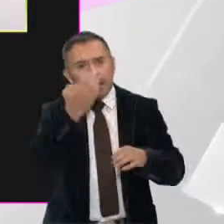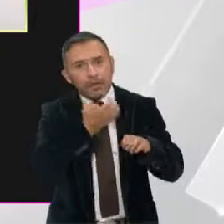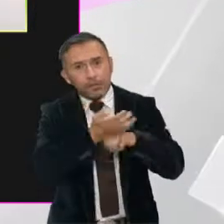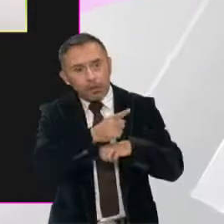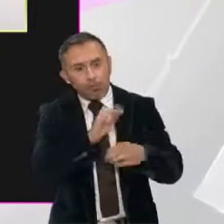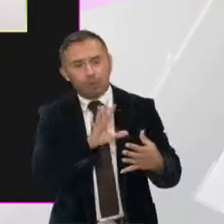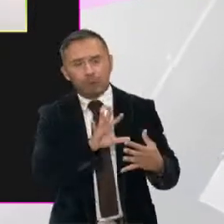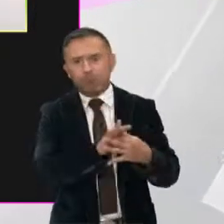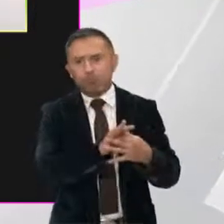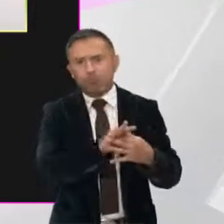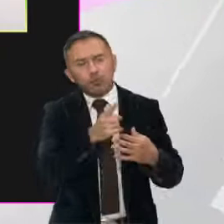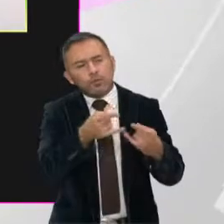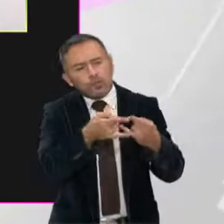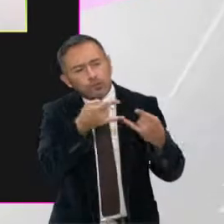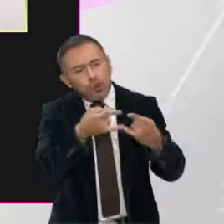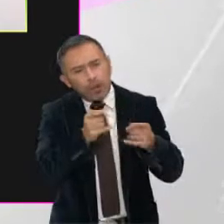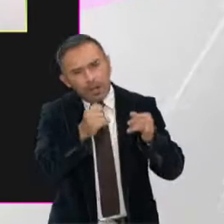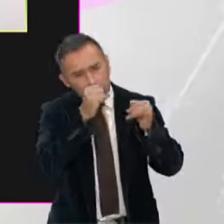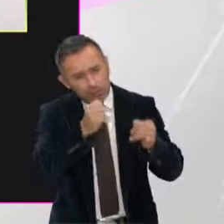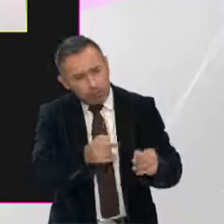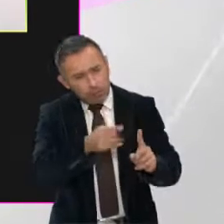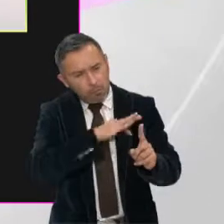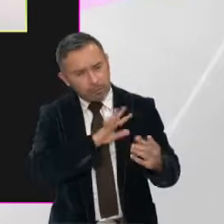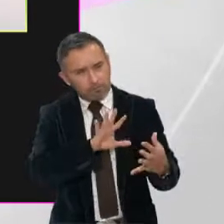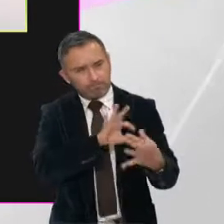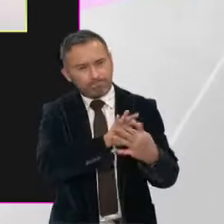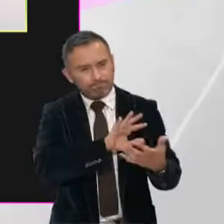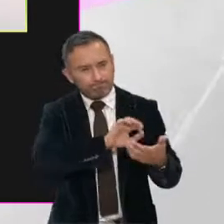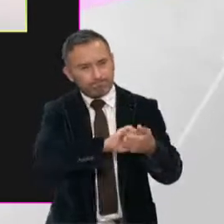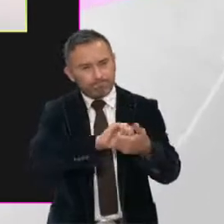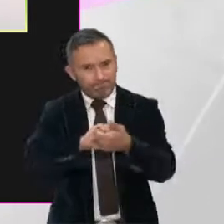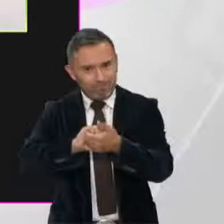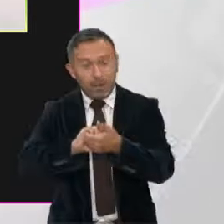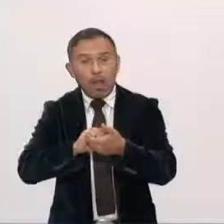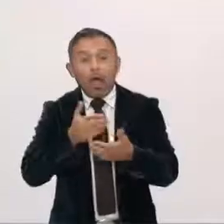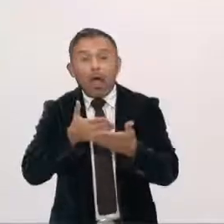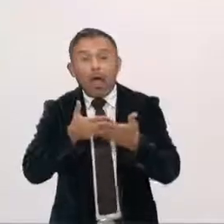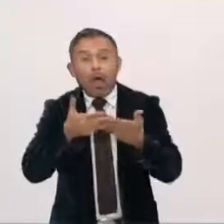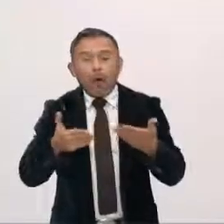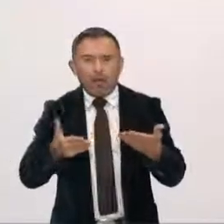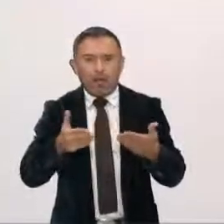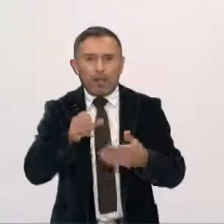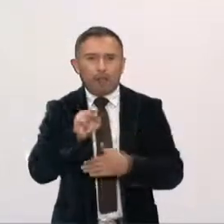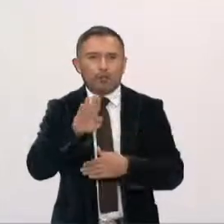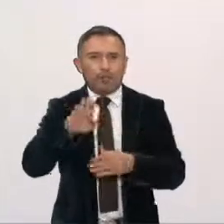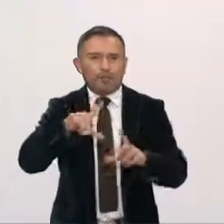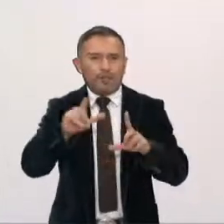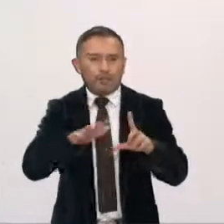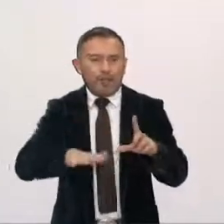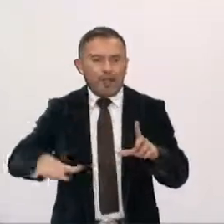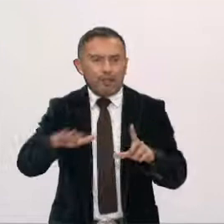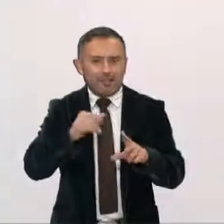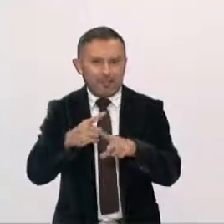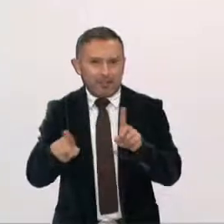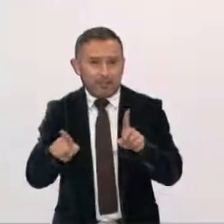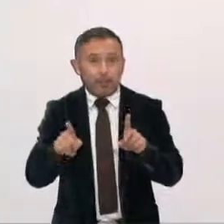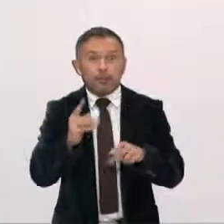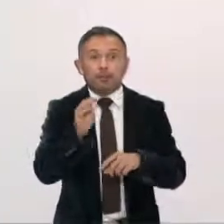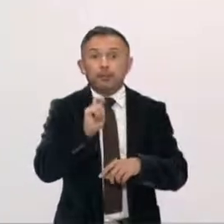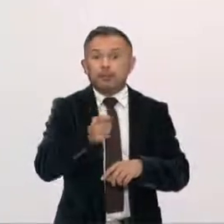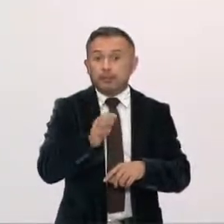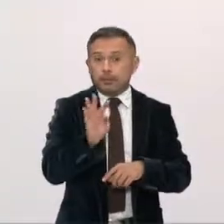with local leaders, such as Victoria Propia. I mean, there is a different